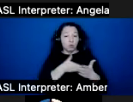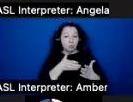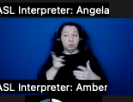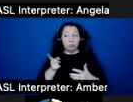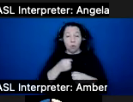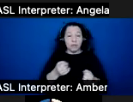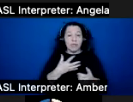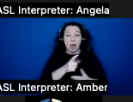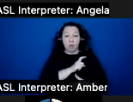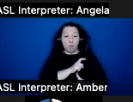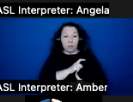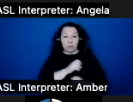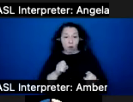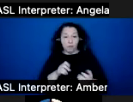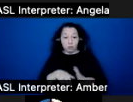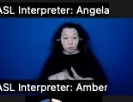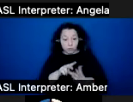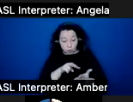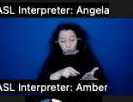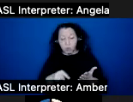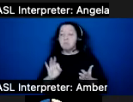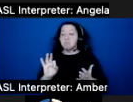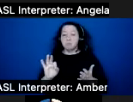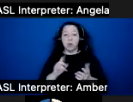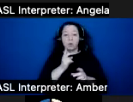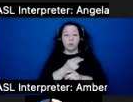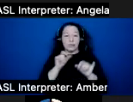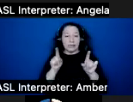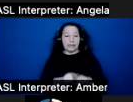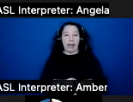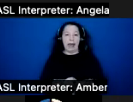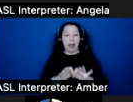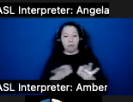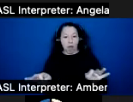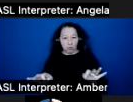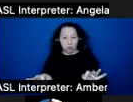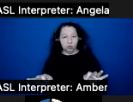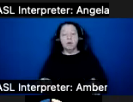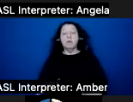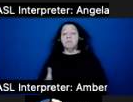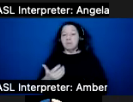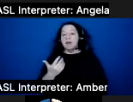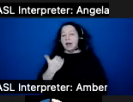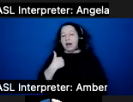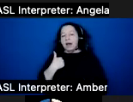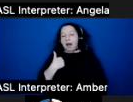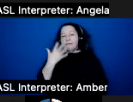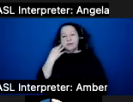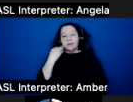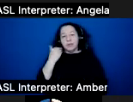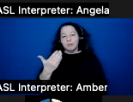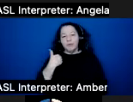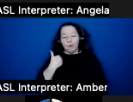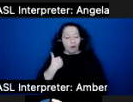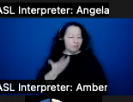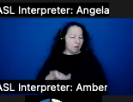law enforcement, to make sure that you're all using the same language. I have run into this, I would say